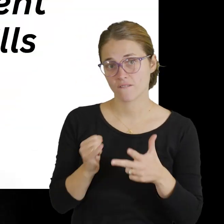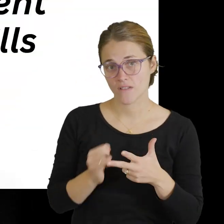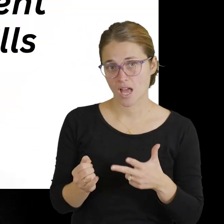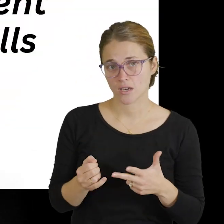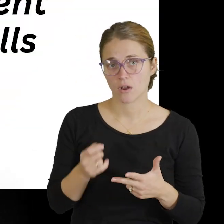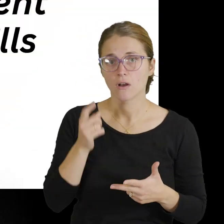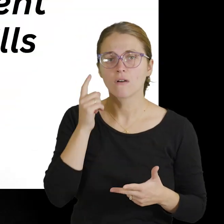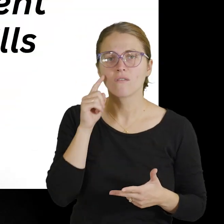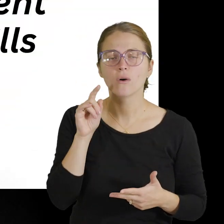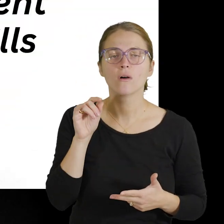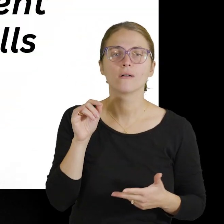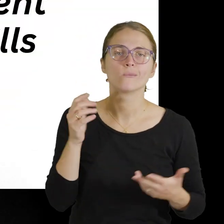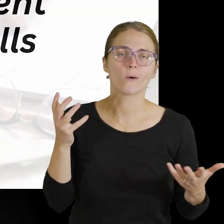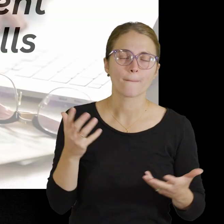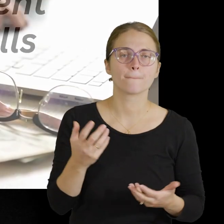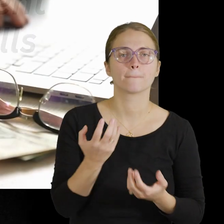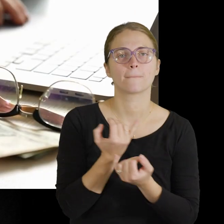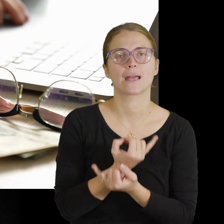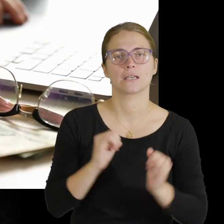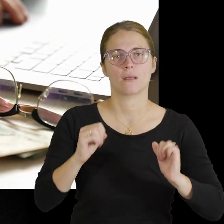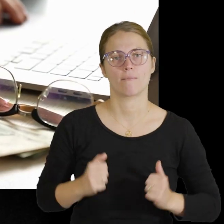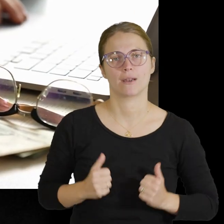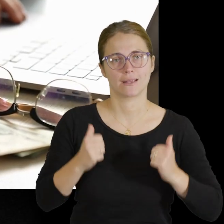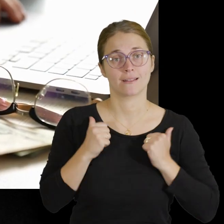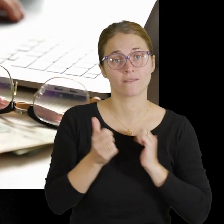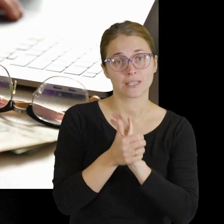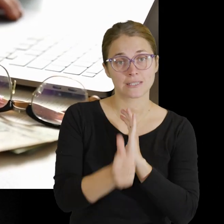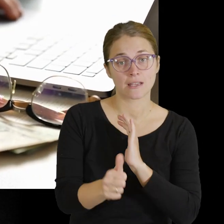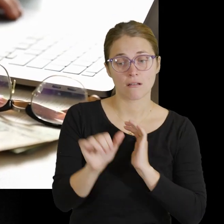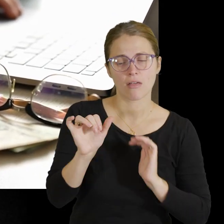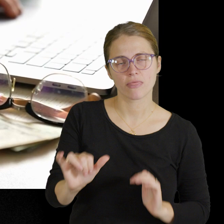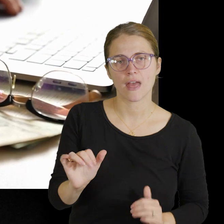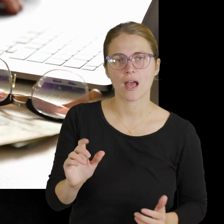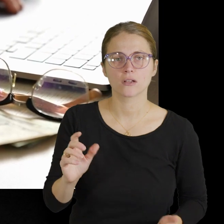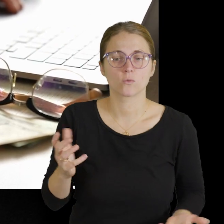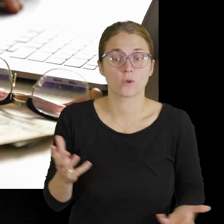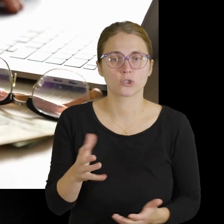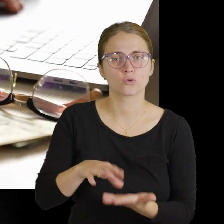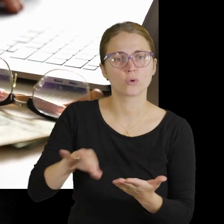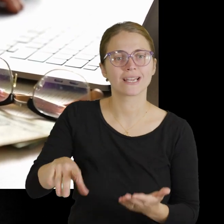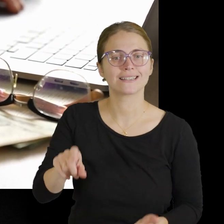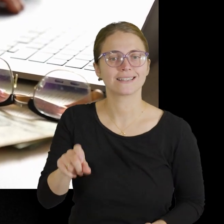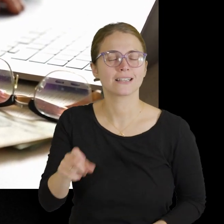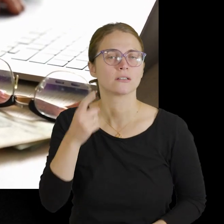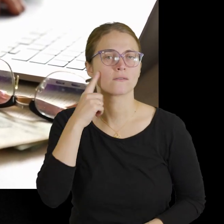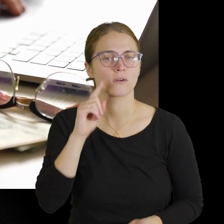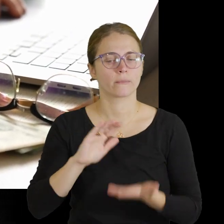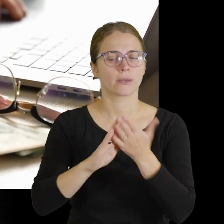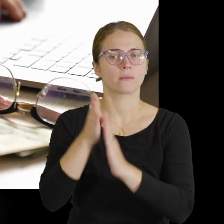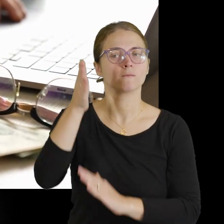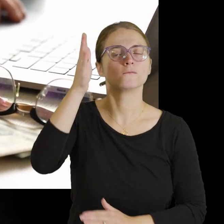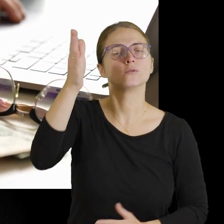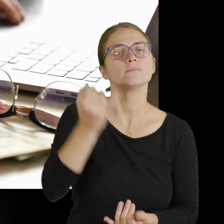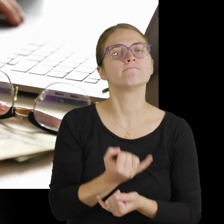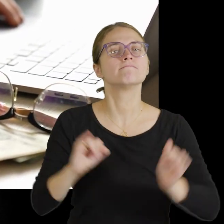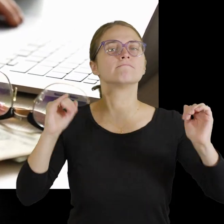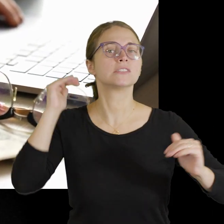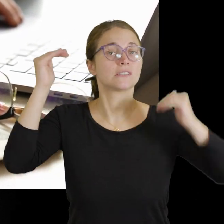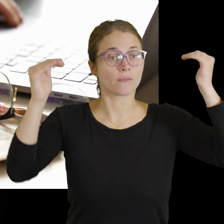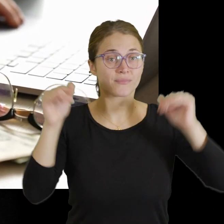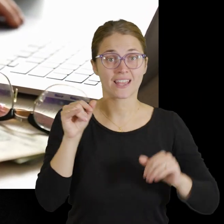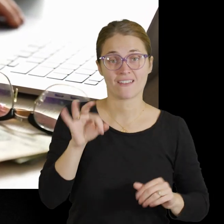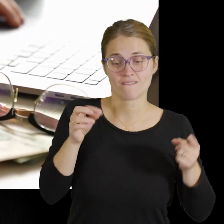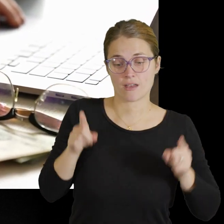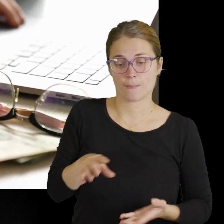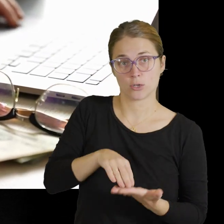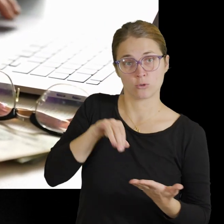of transition skills is independent living. These are the skills that a student will need to live as an independent adult. If a student's disability